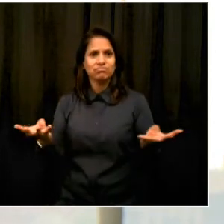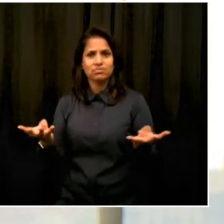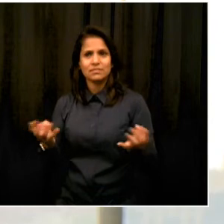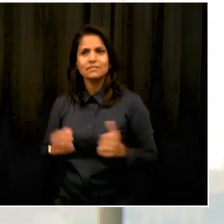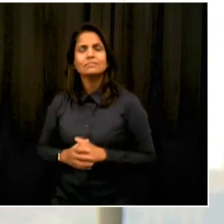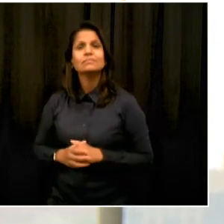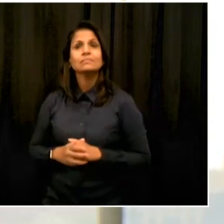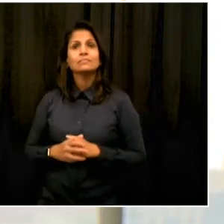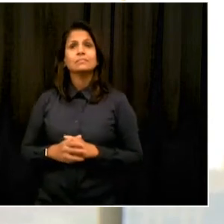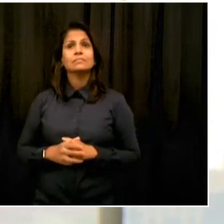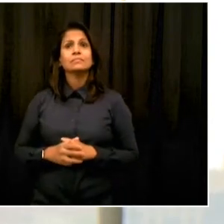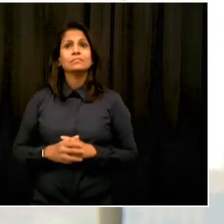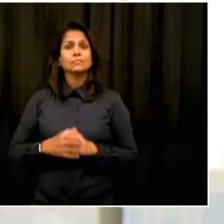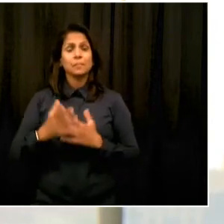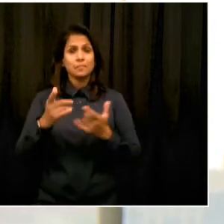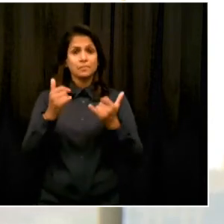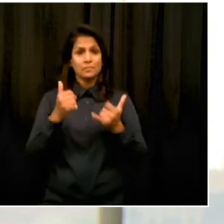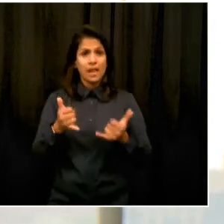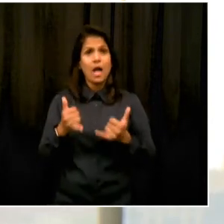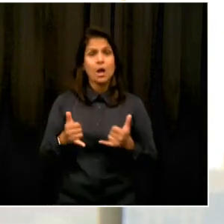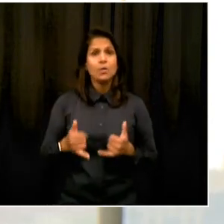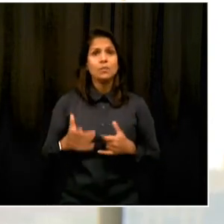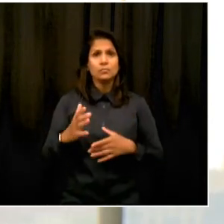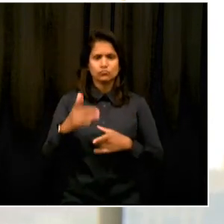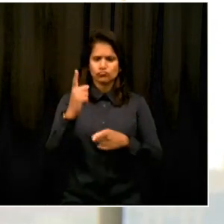And I don't want for a moment